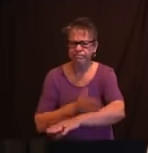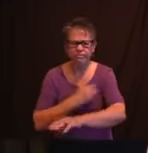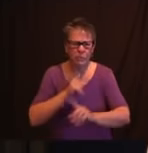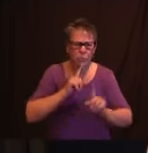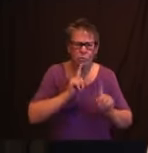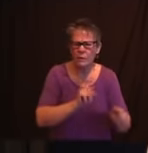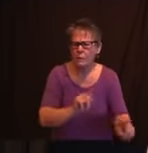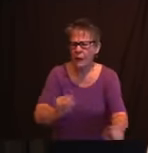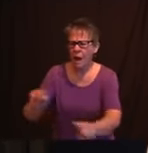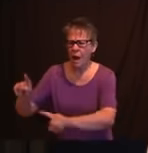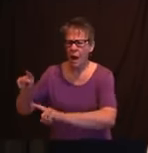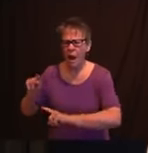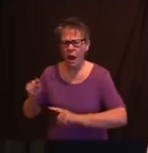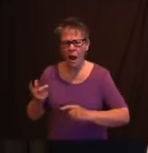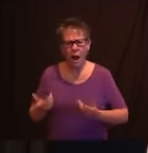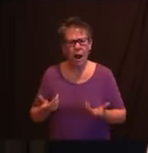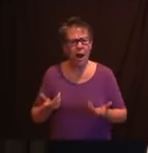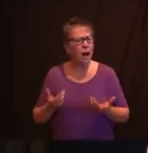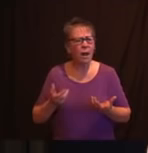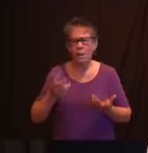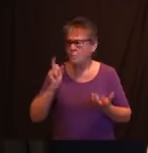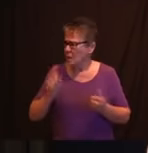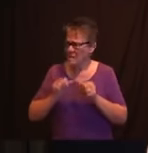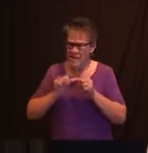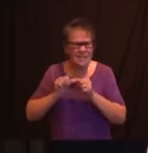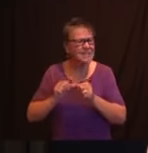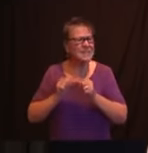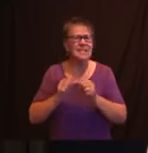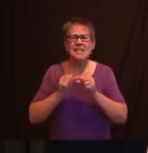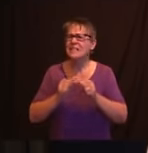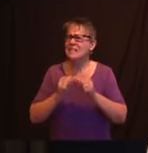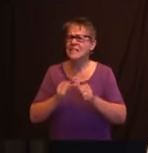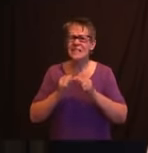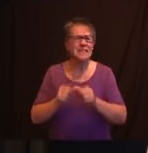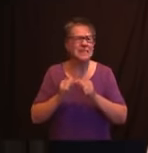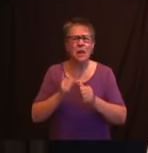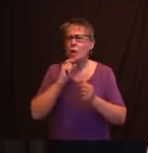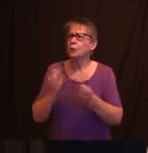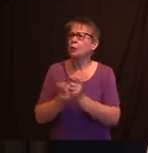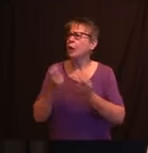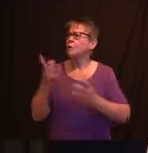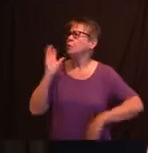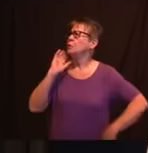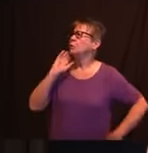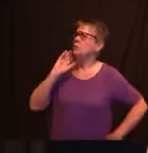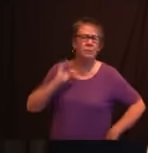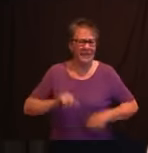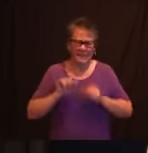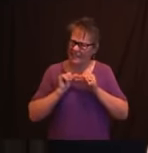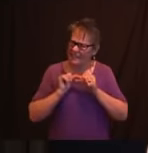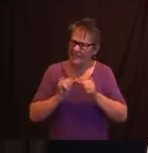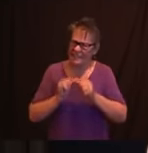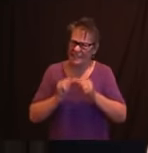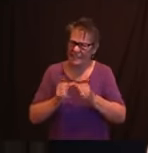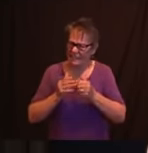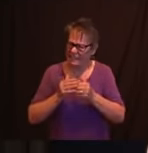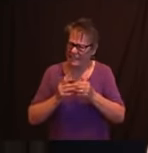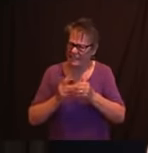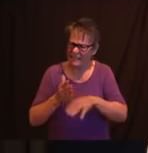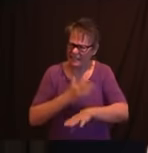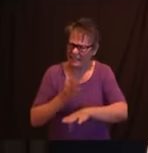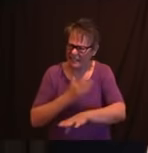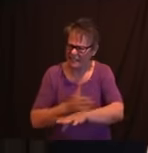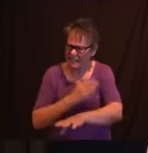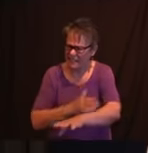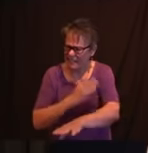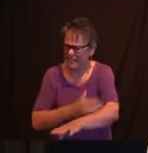through. They need it now, whether it's about personal protective equipment, enhanced testing, addressing the mental well-being of